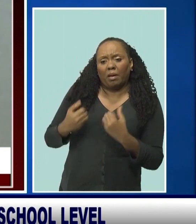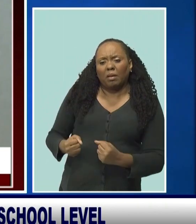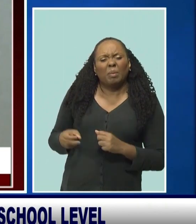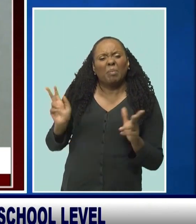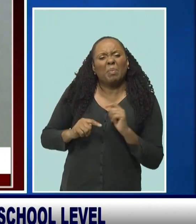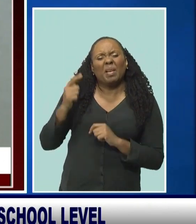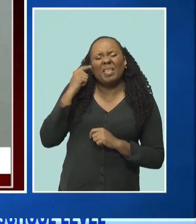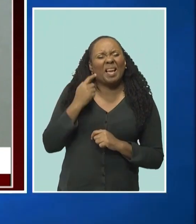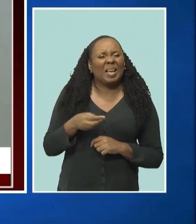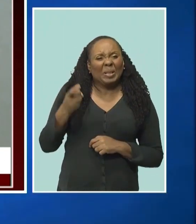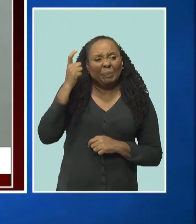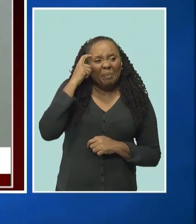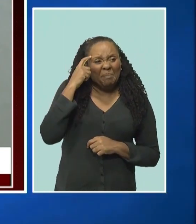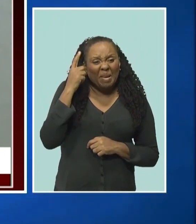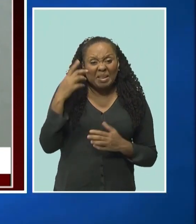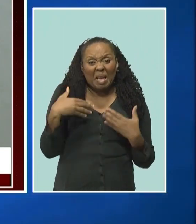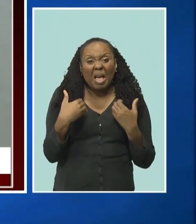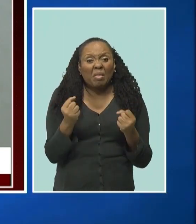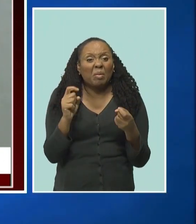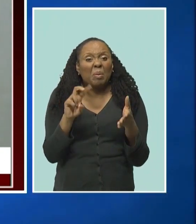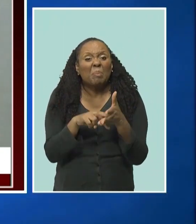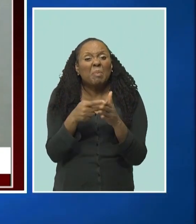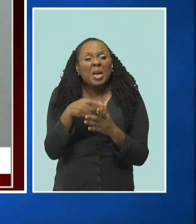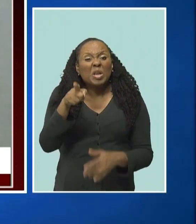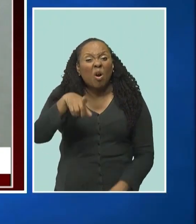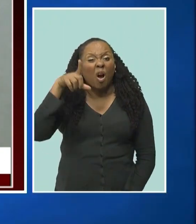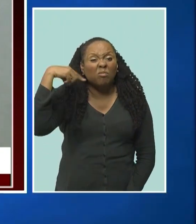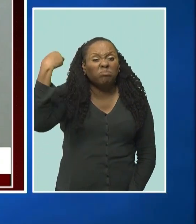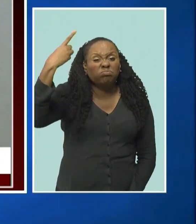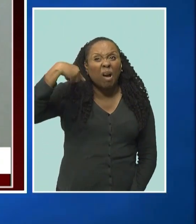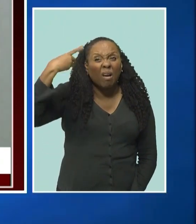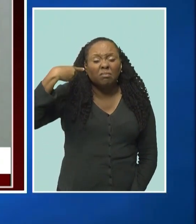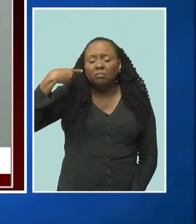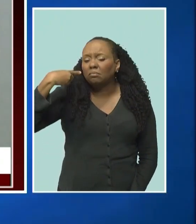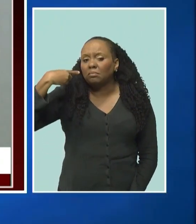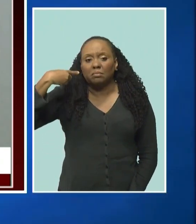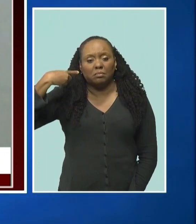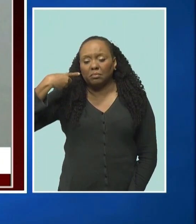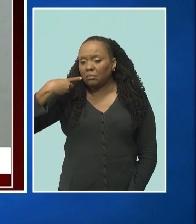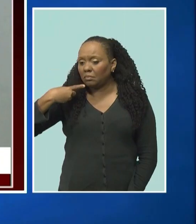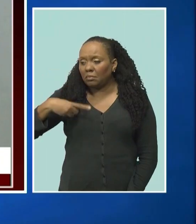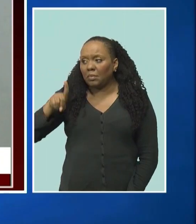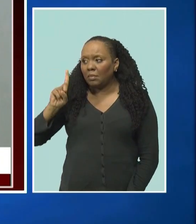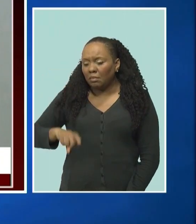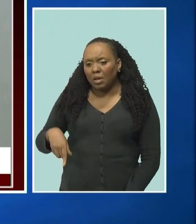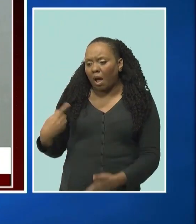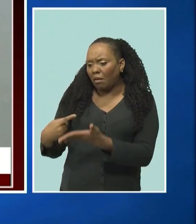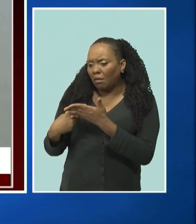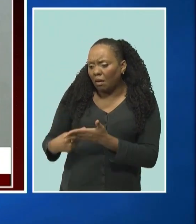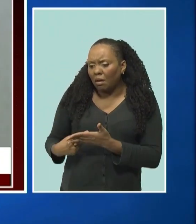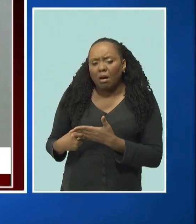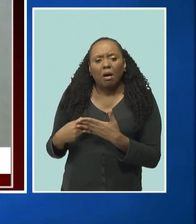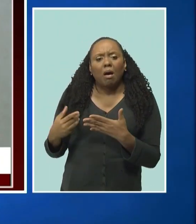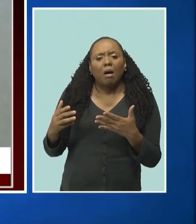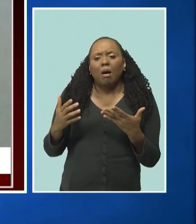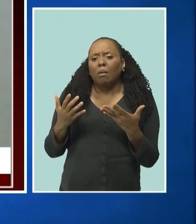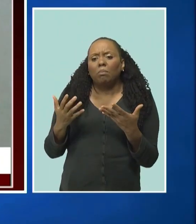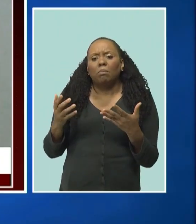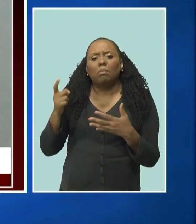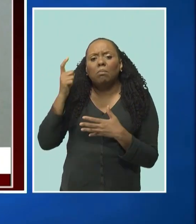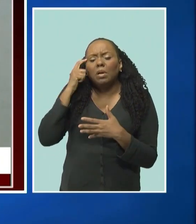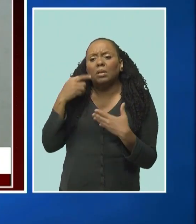mental health, getting them to be aware of what problems they may get with their mental health and what are the signs that may